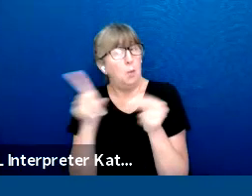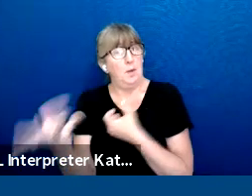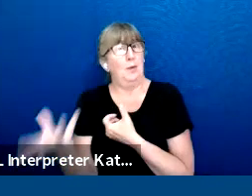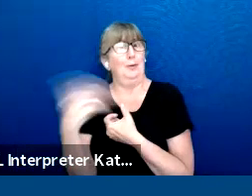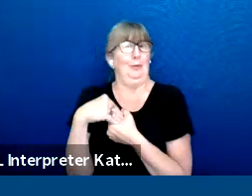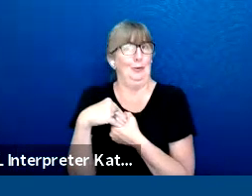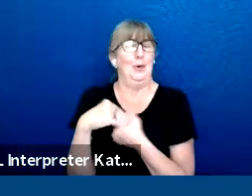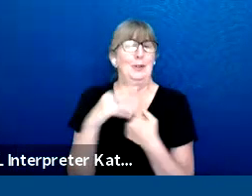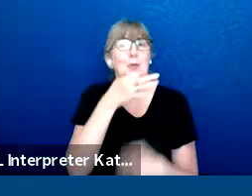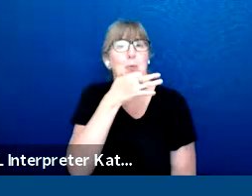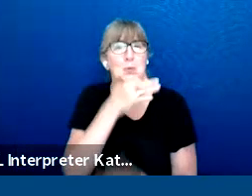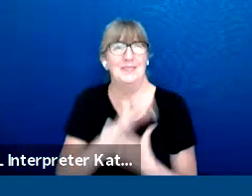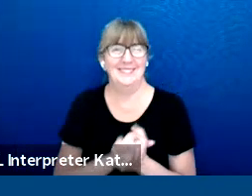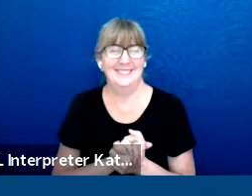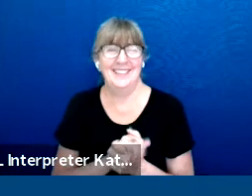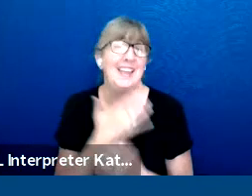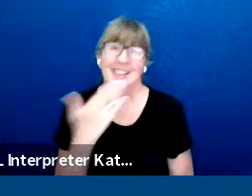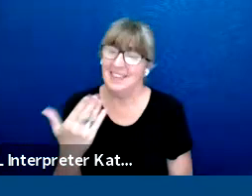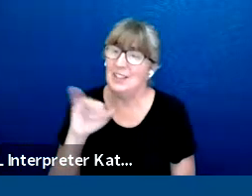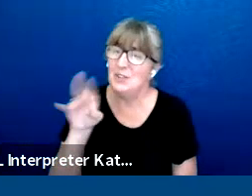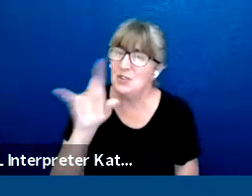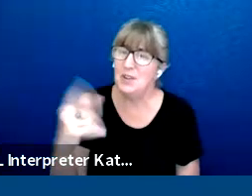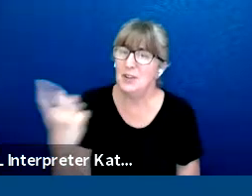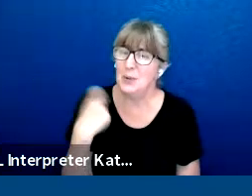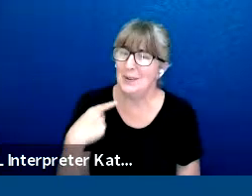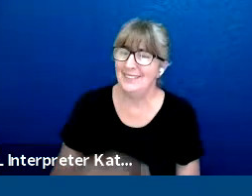soon. Thank you, Judy, for your question.